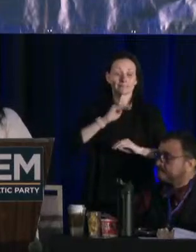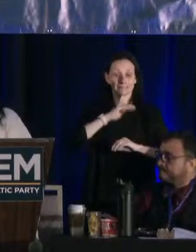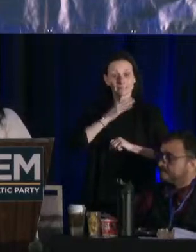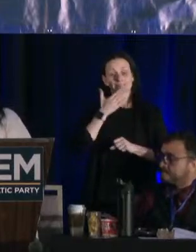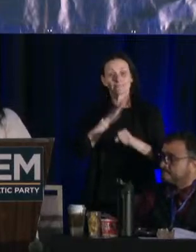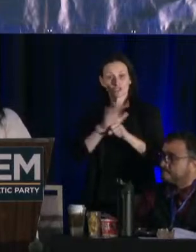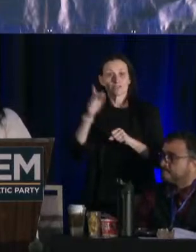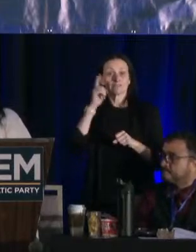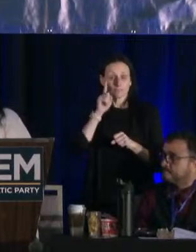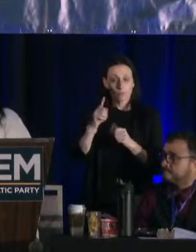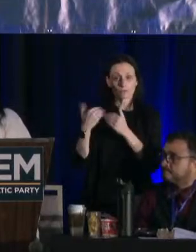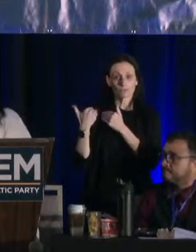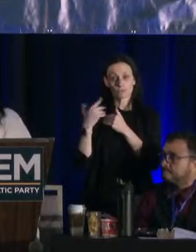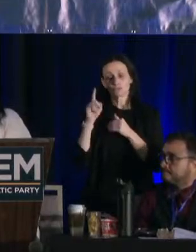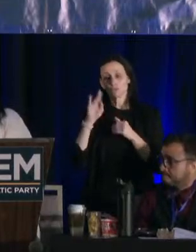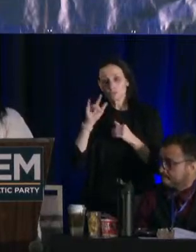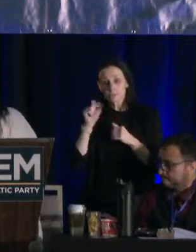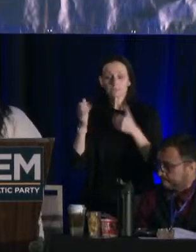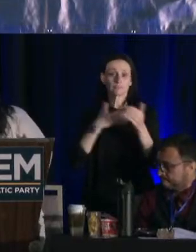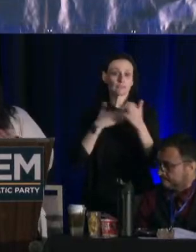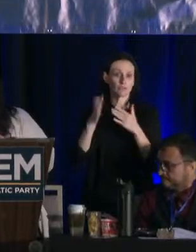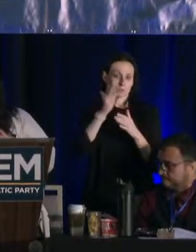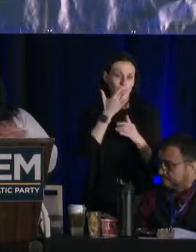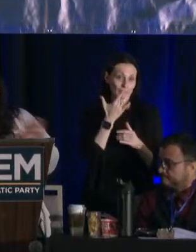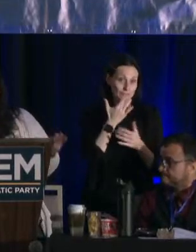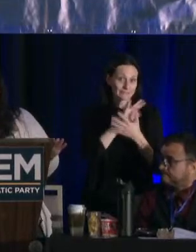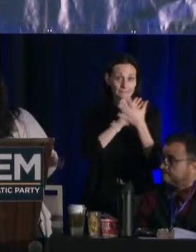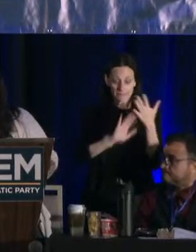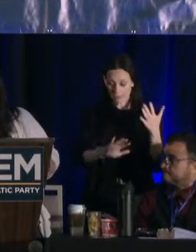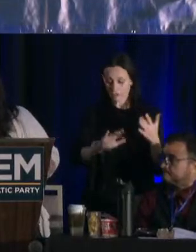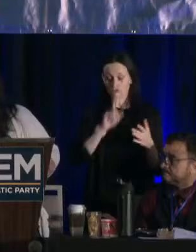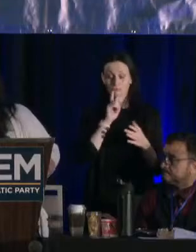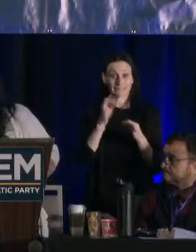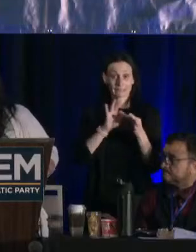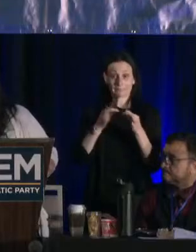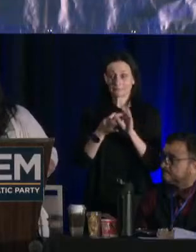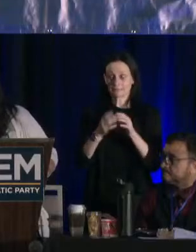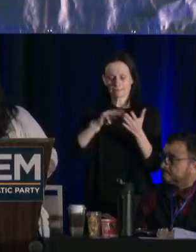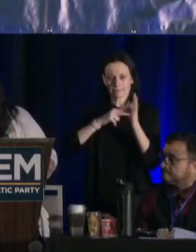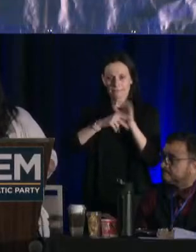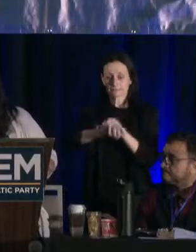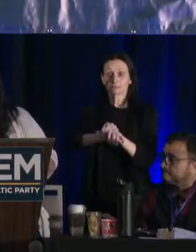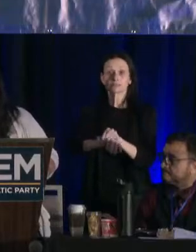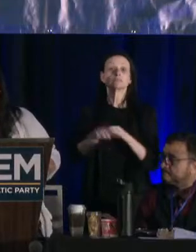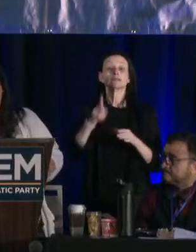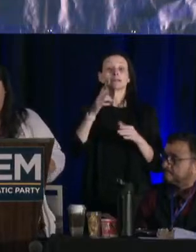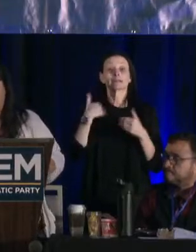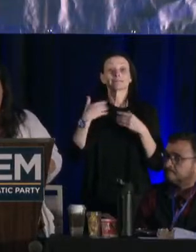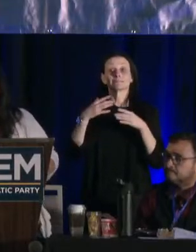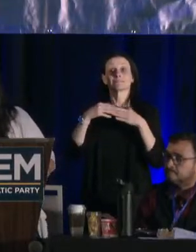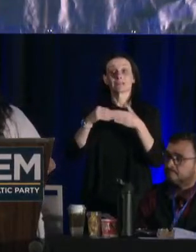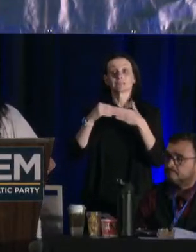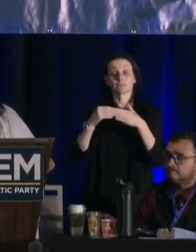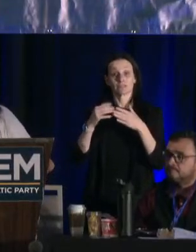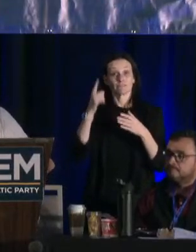for doing so despite the above stated preference, which simply means it gives the officers flexibility to